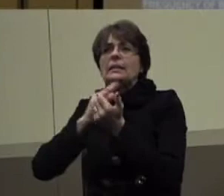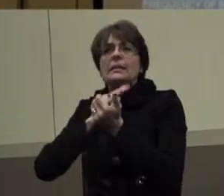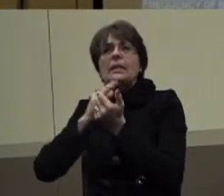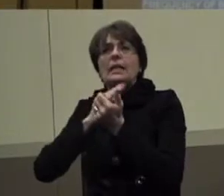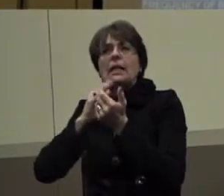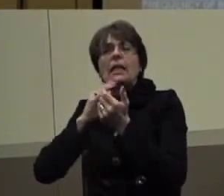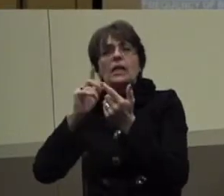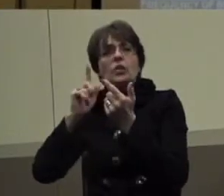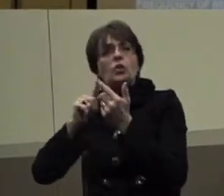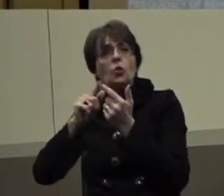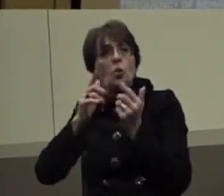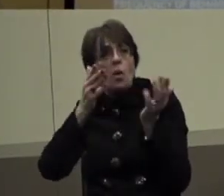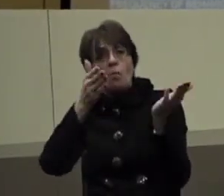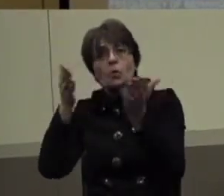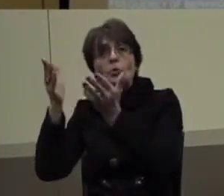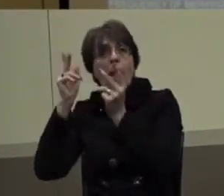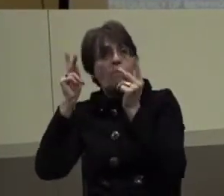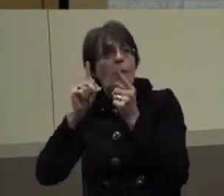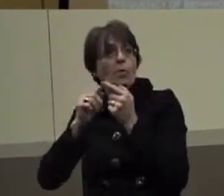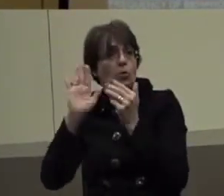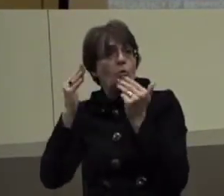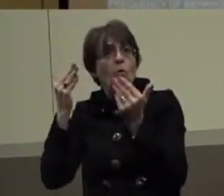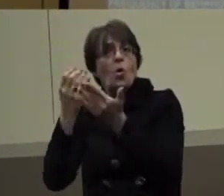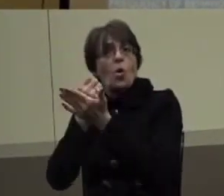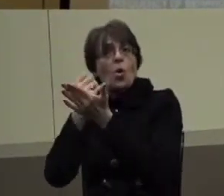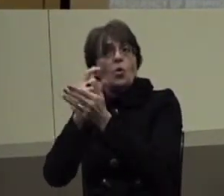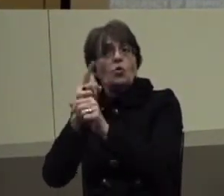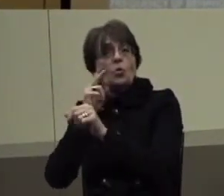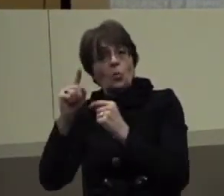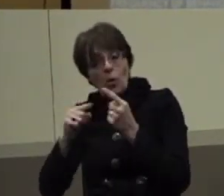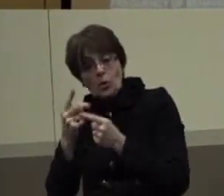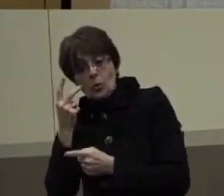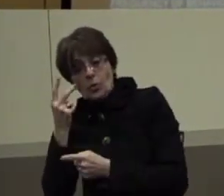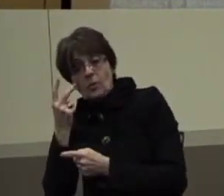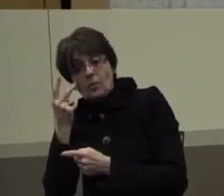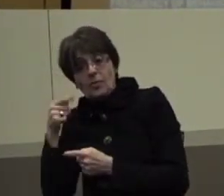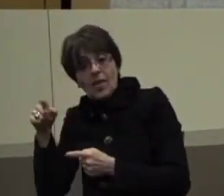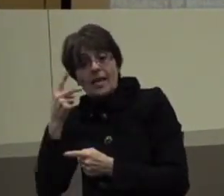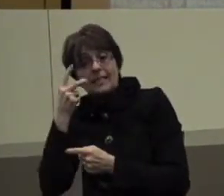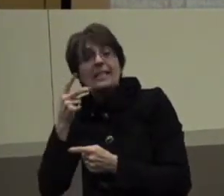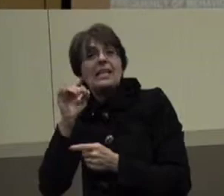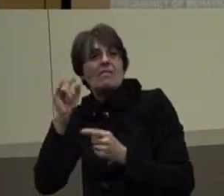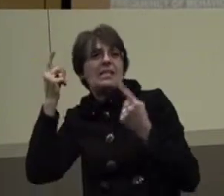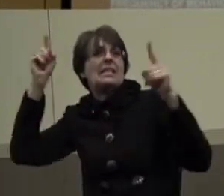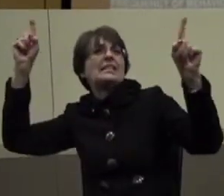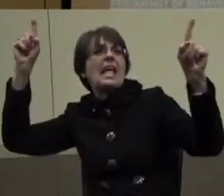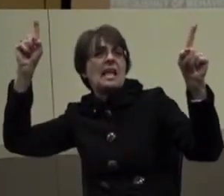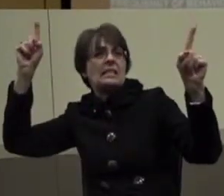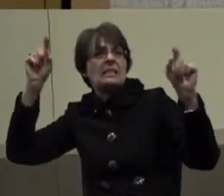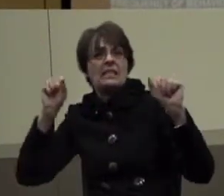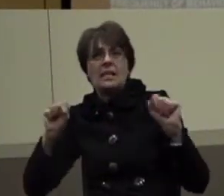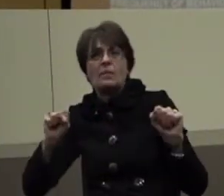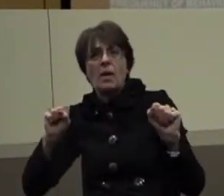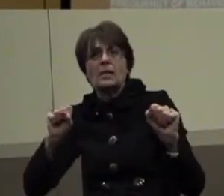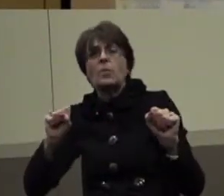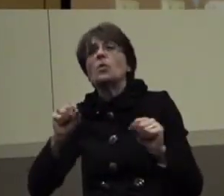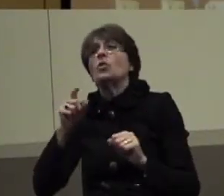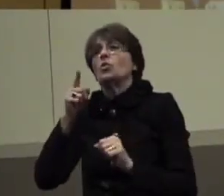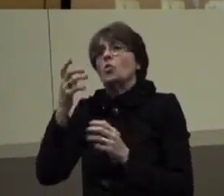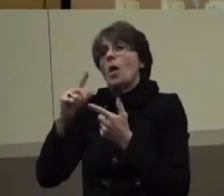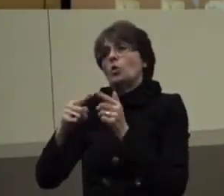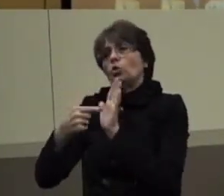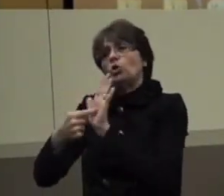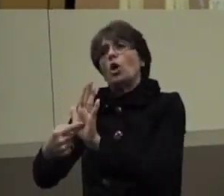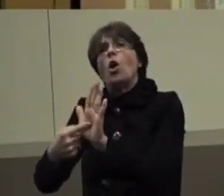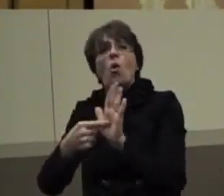people into using this. When you show them the success you're going to be able to have. So you want to be able to show them this